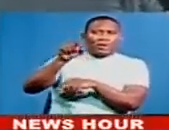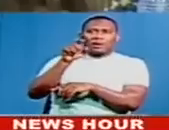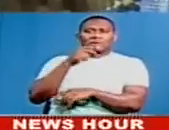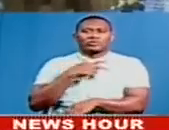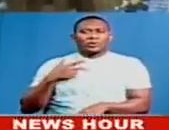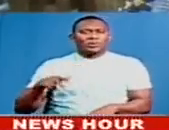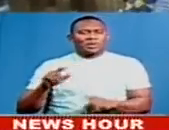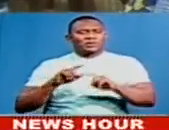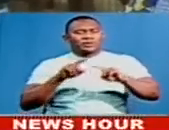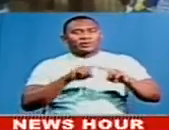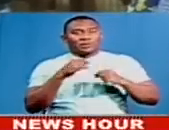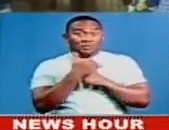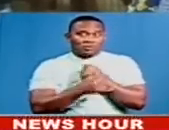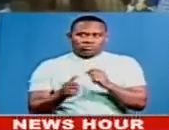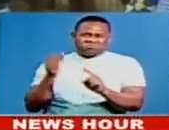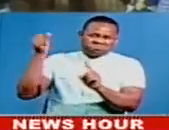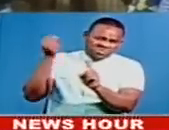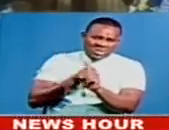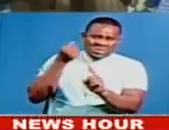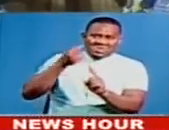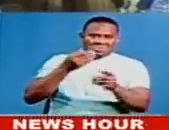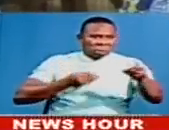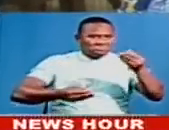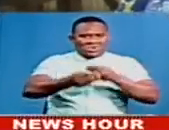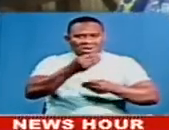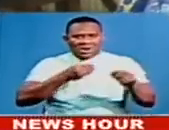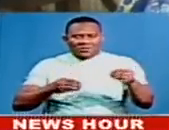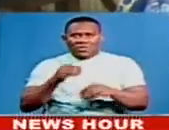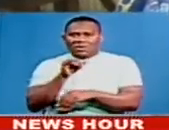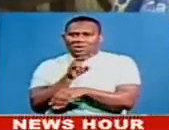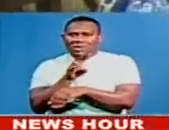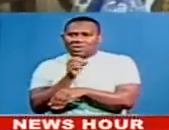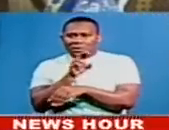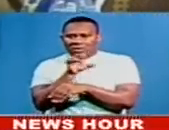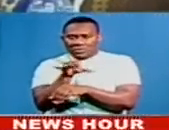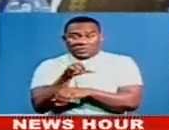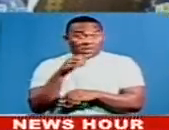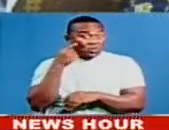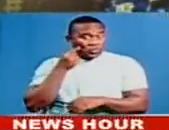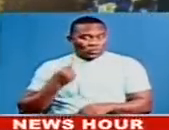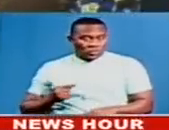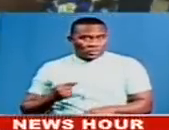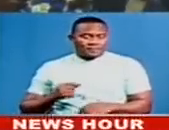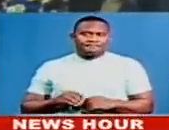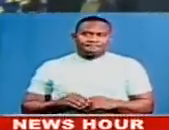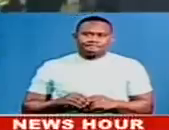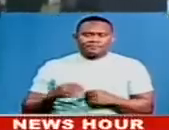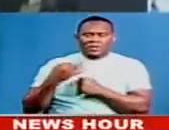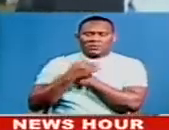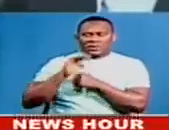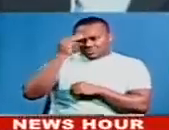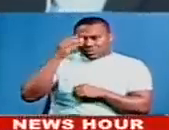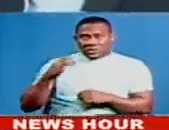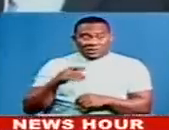tortured and exchanged for ivory and gold. During a meeting with his Ghanaian counterpart at Flagstaff House, Madame Shelley Ayokobotri, the Danish